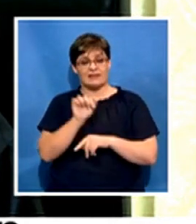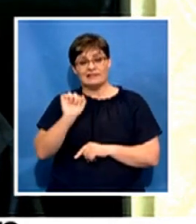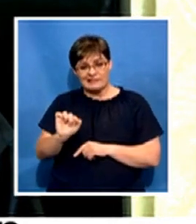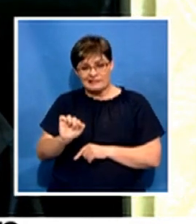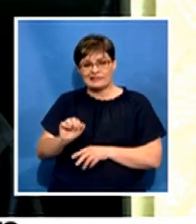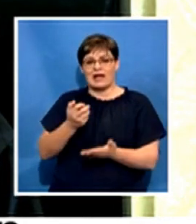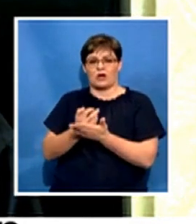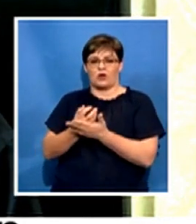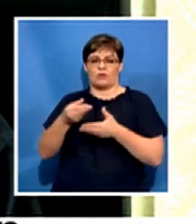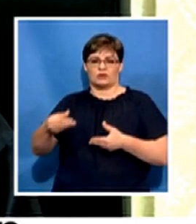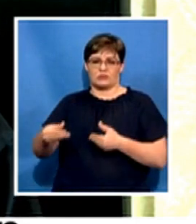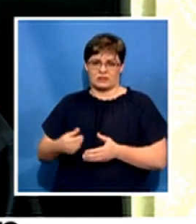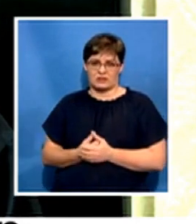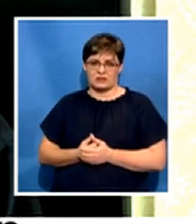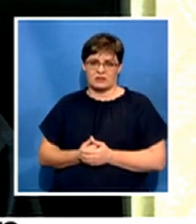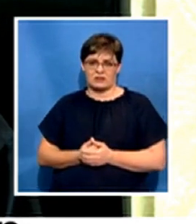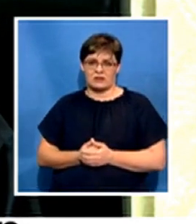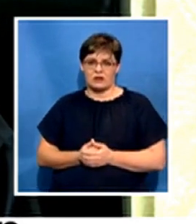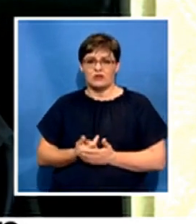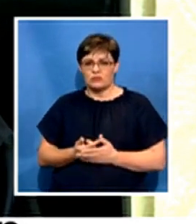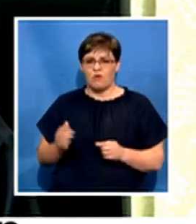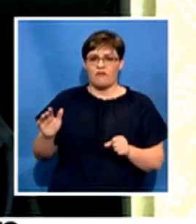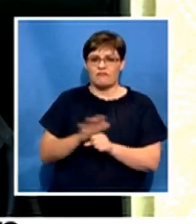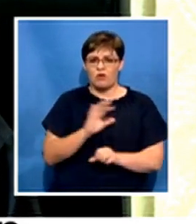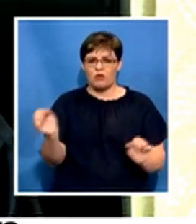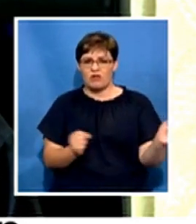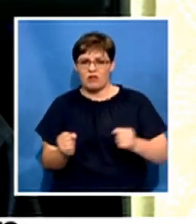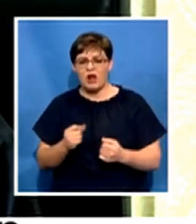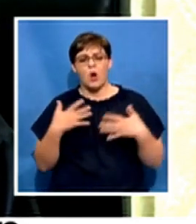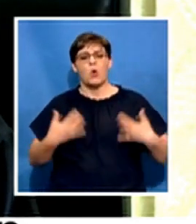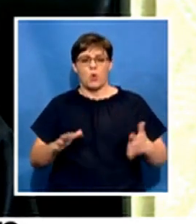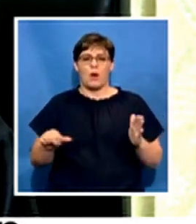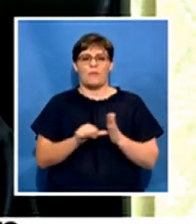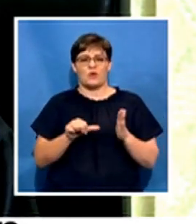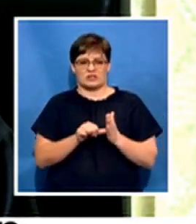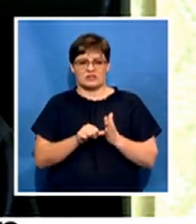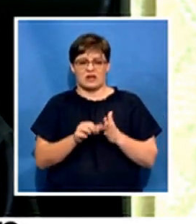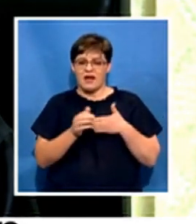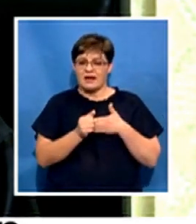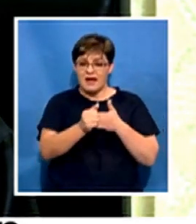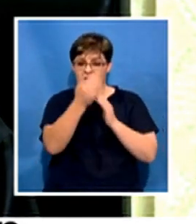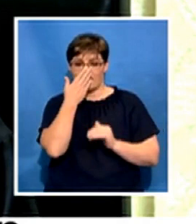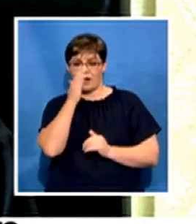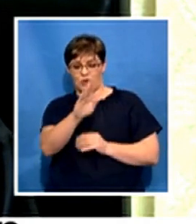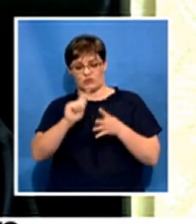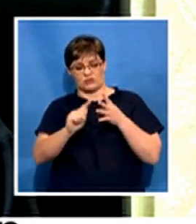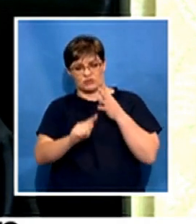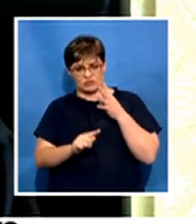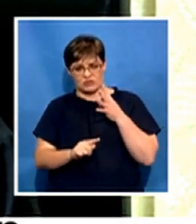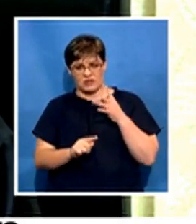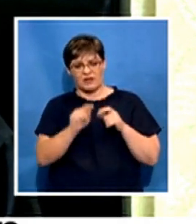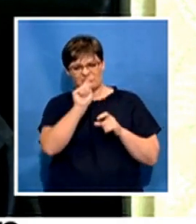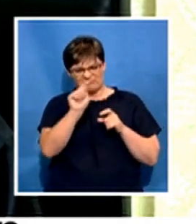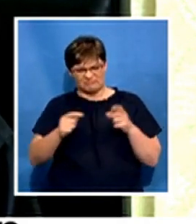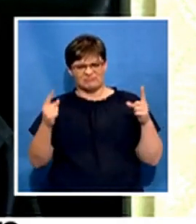Full Employment, as a key cornerstone guiding our approach to many complex issues we face.